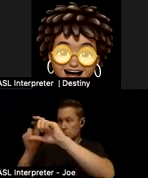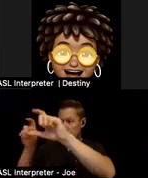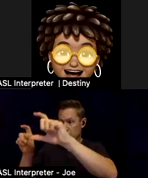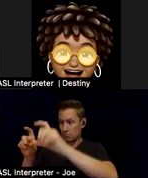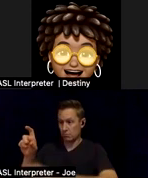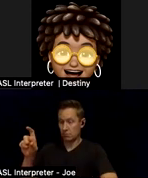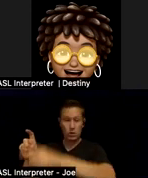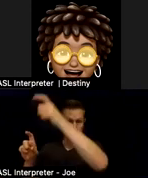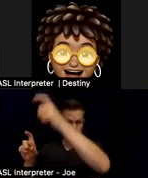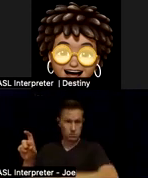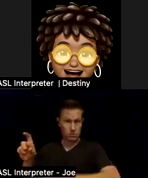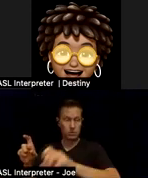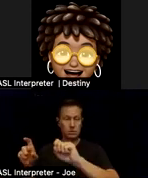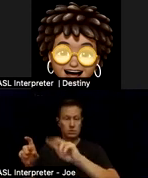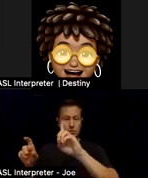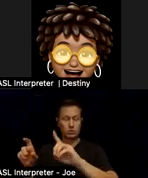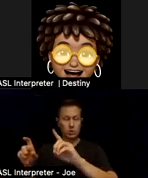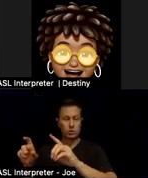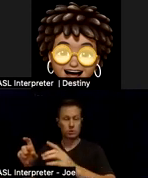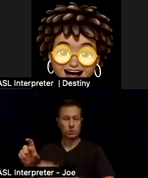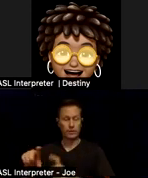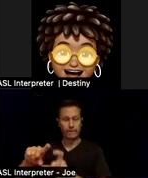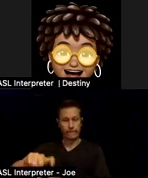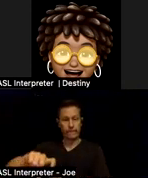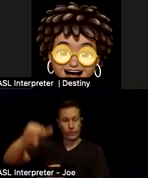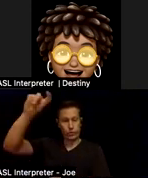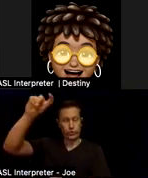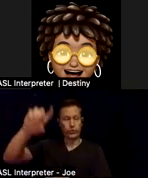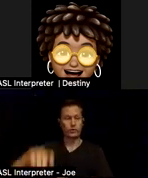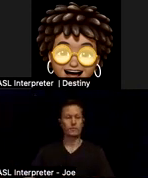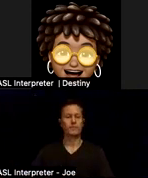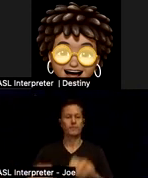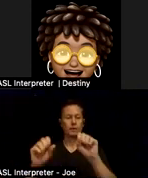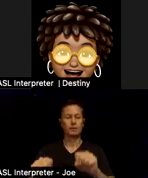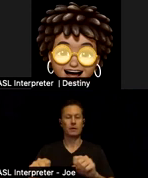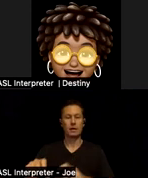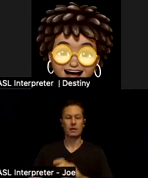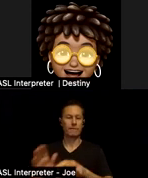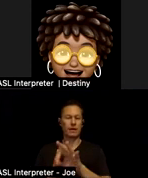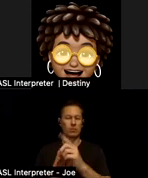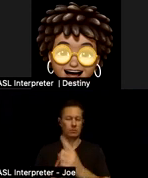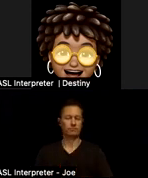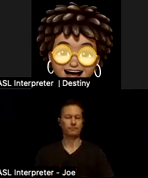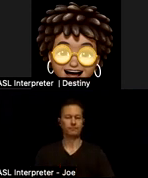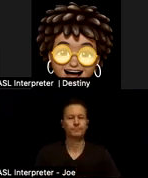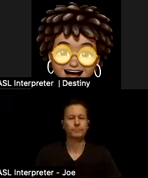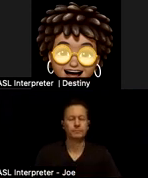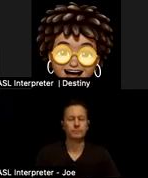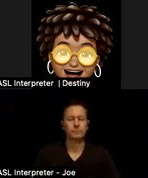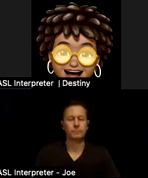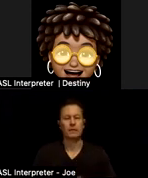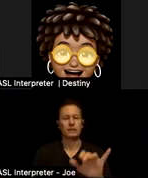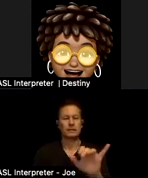straight up and down, go up vertically and you should be able to hit a stud. And then do the same thing,